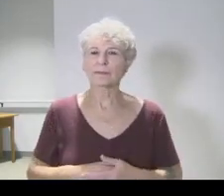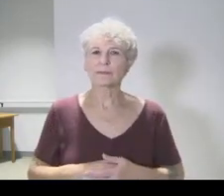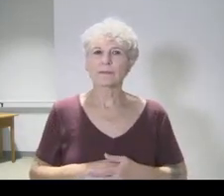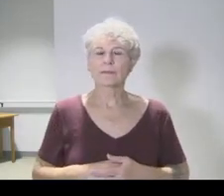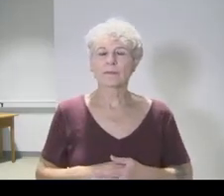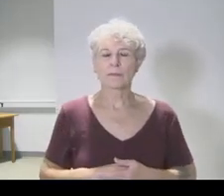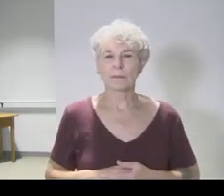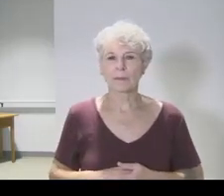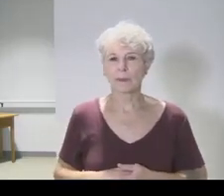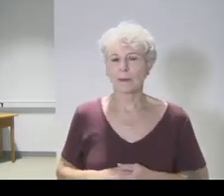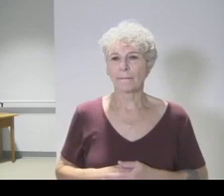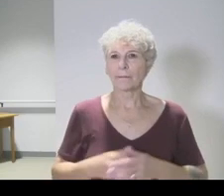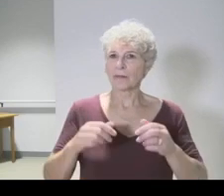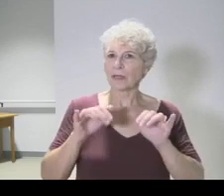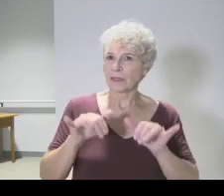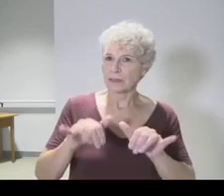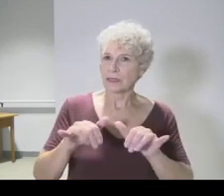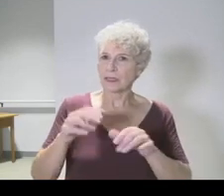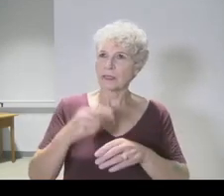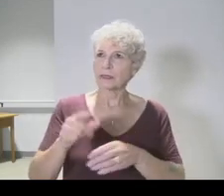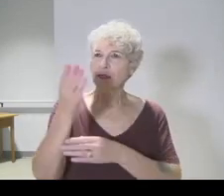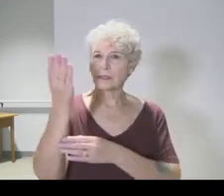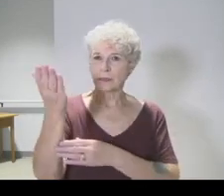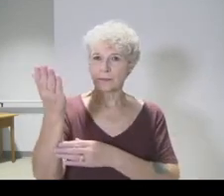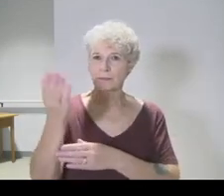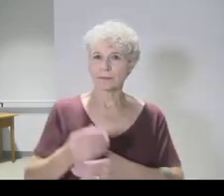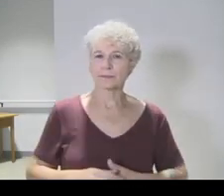you, abide in Him.